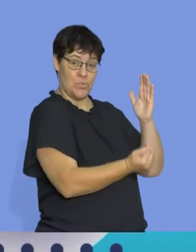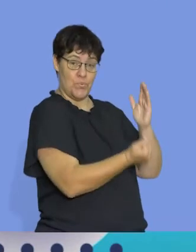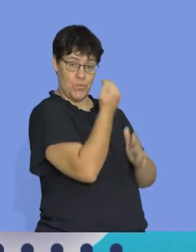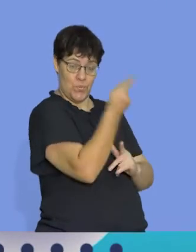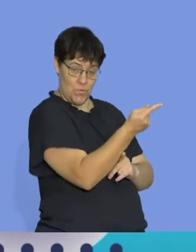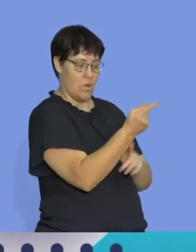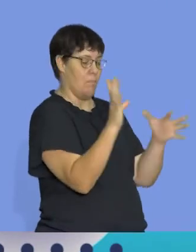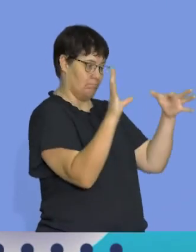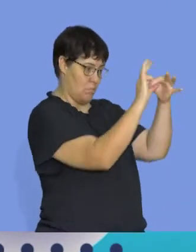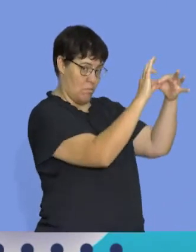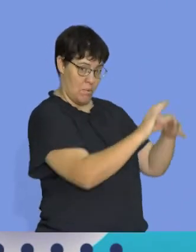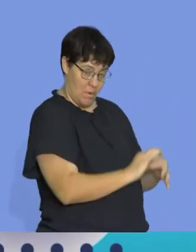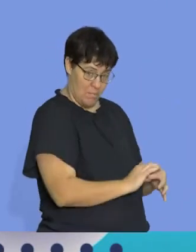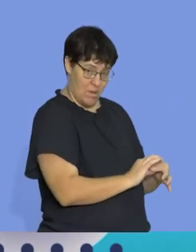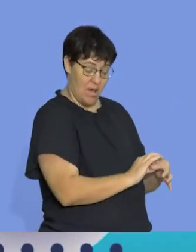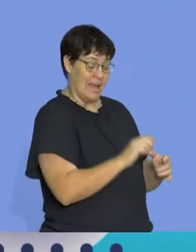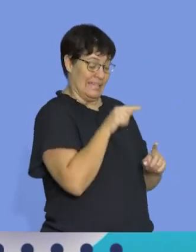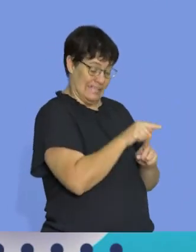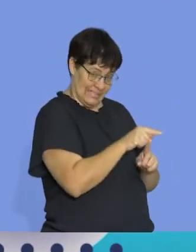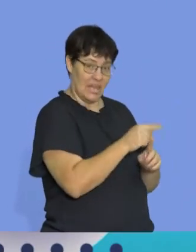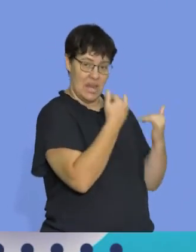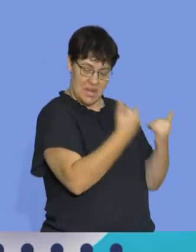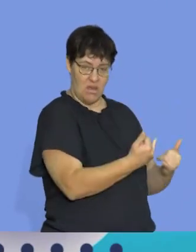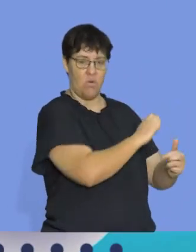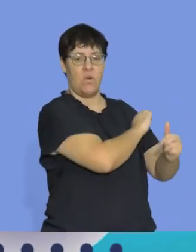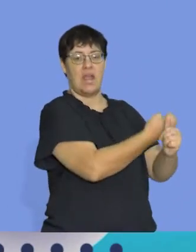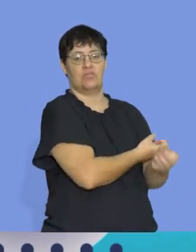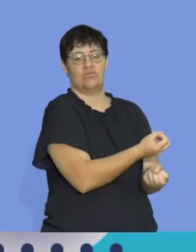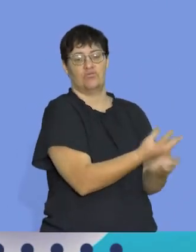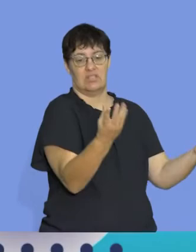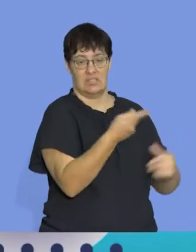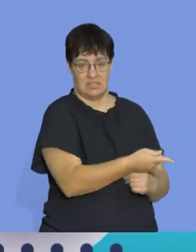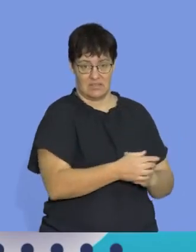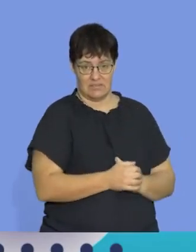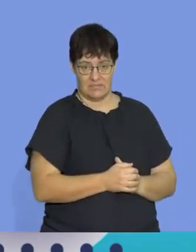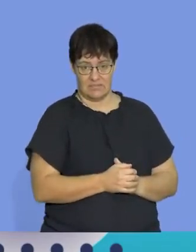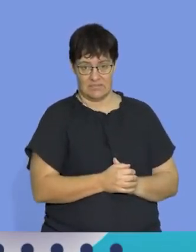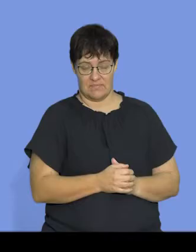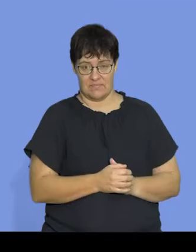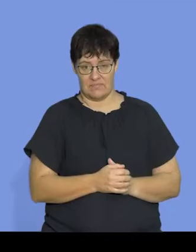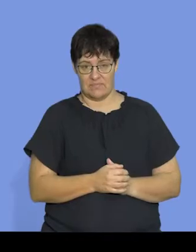bonds or new products happens, energy is actually released.